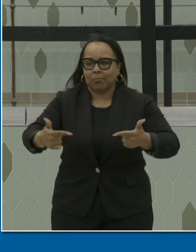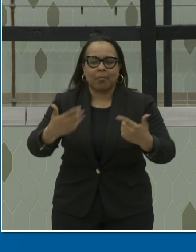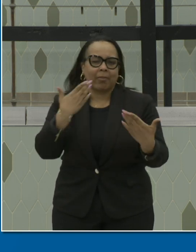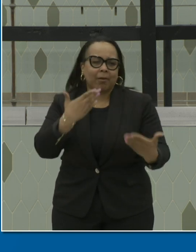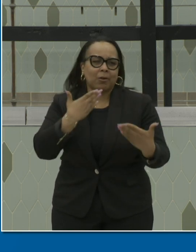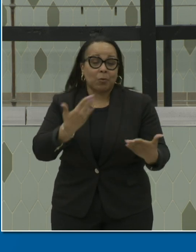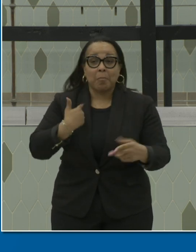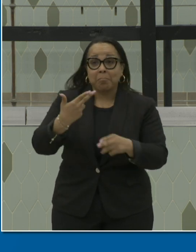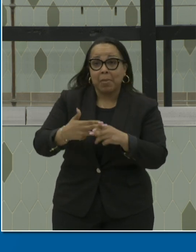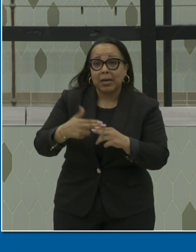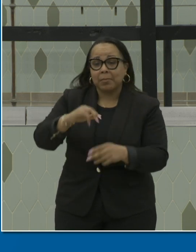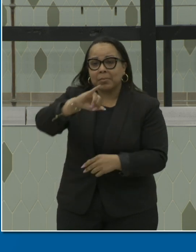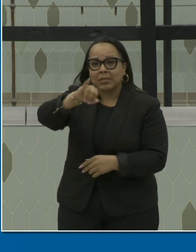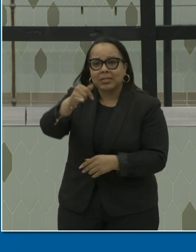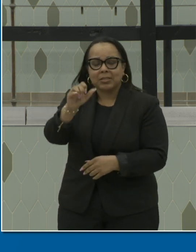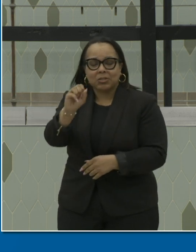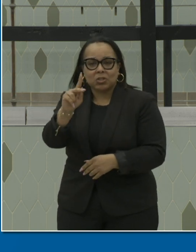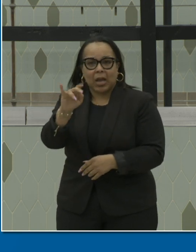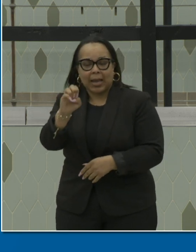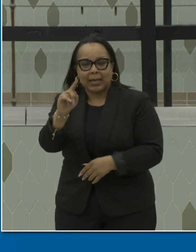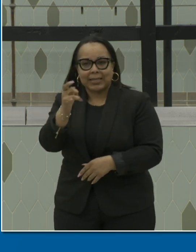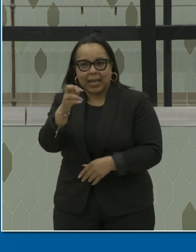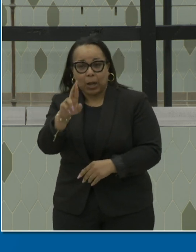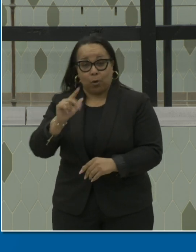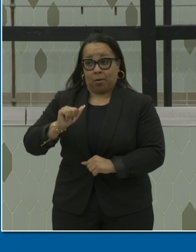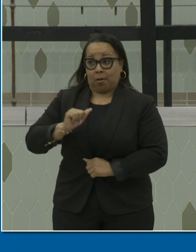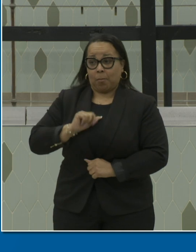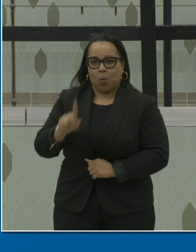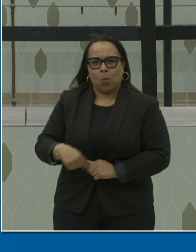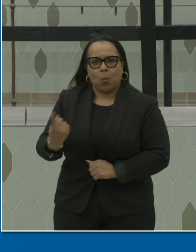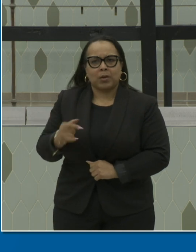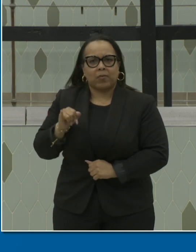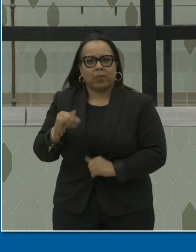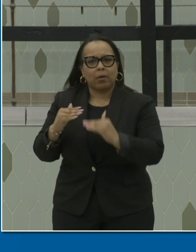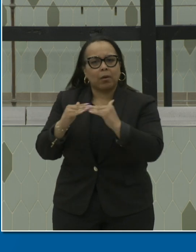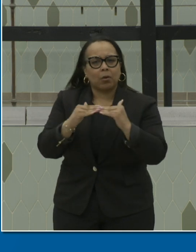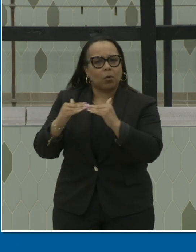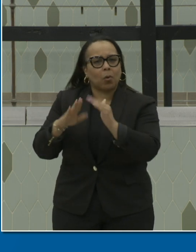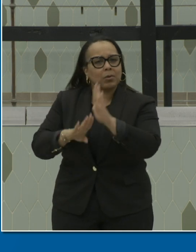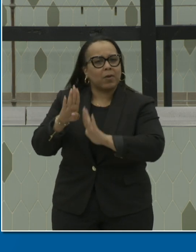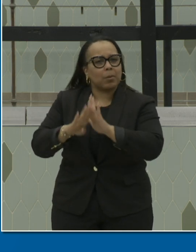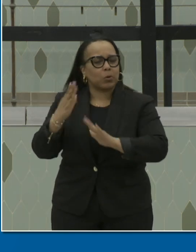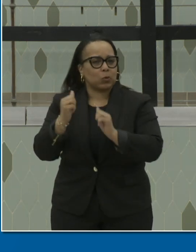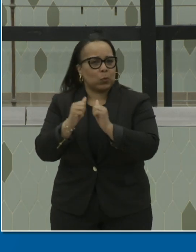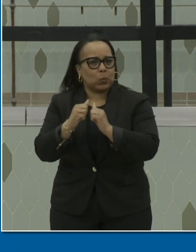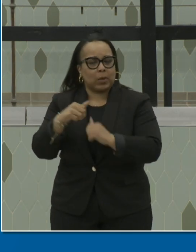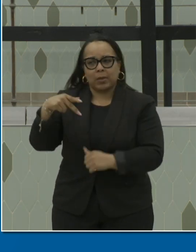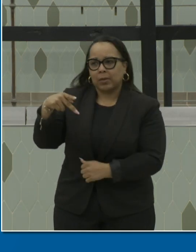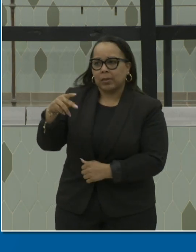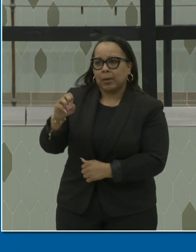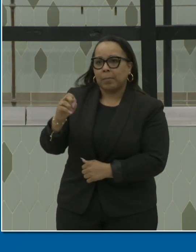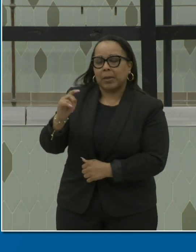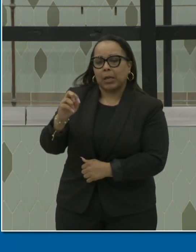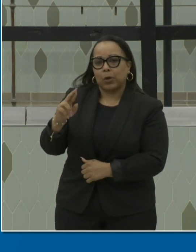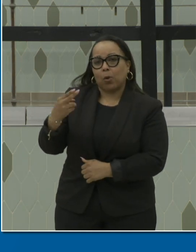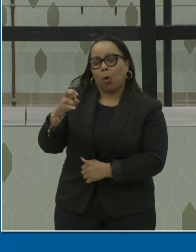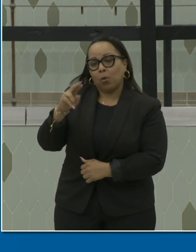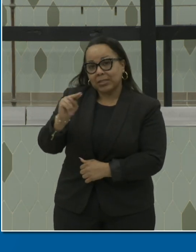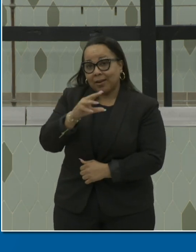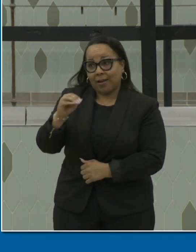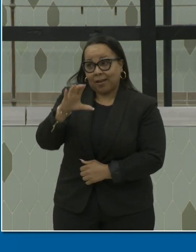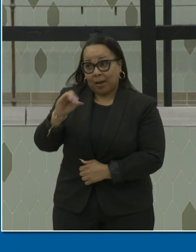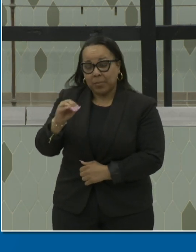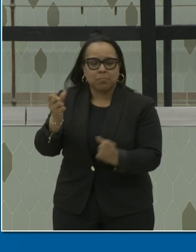you. My name is Jackie Taylor Holston, and I am one of the co-developers with Peter Holston and the Holston Companies